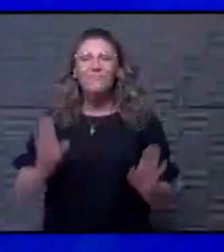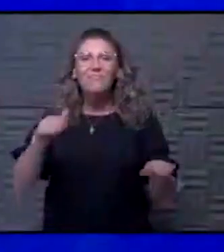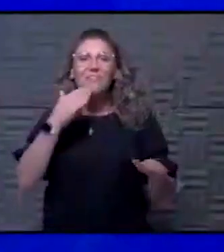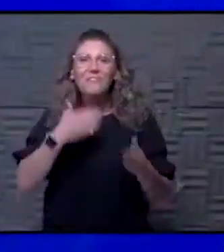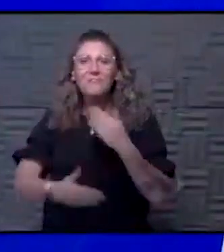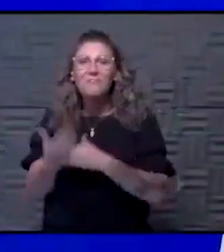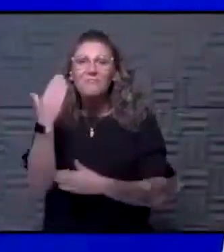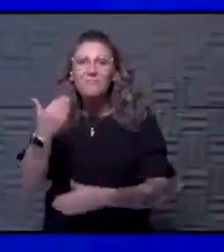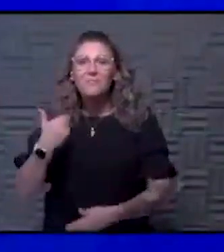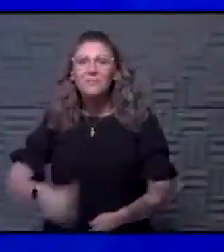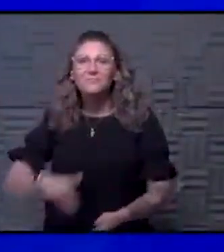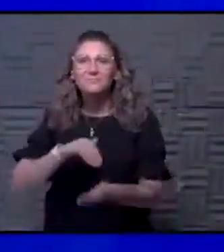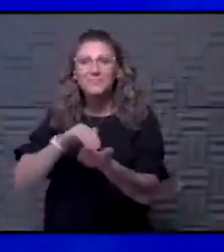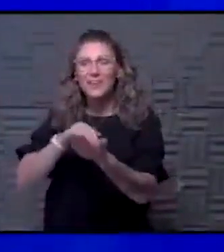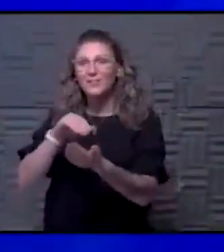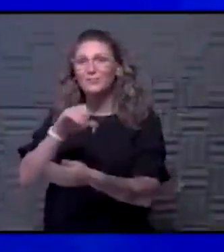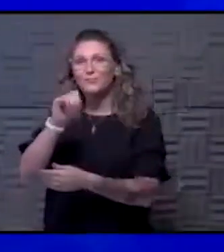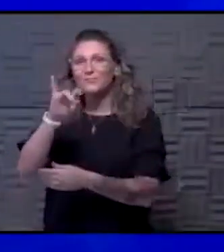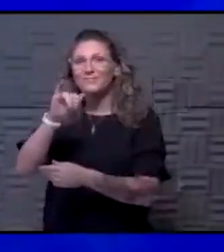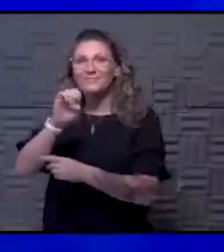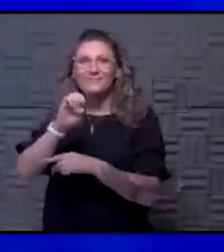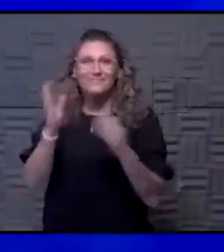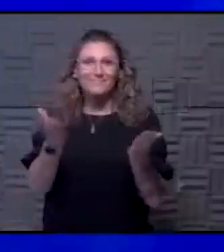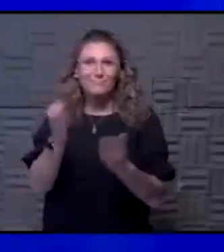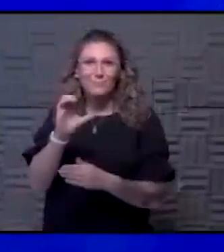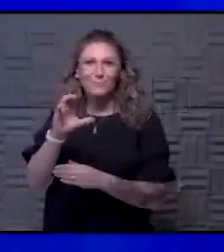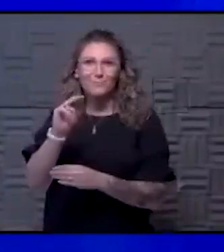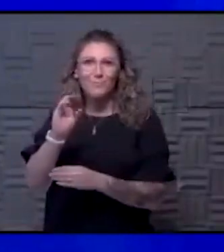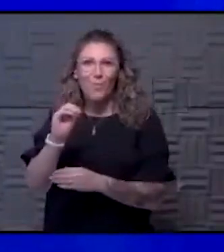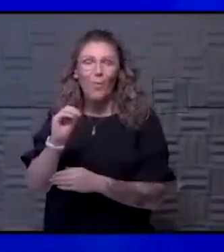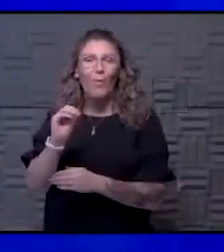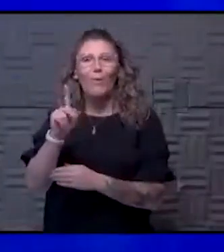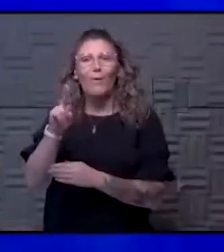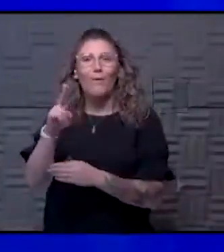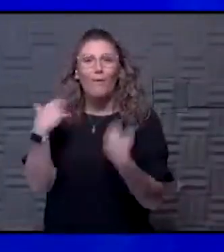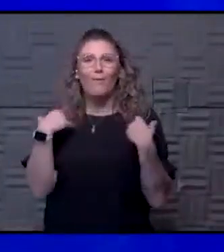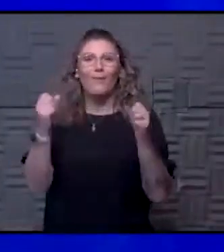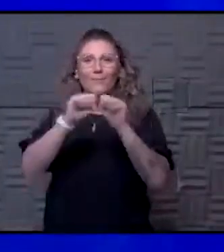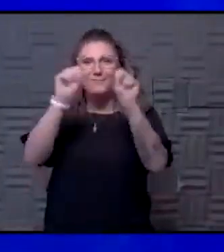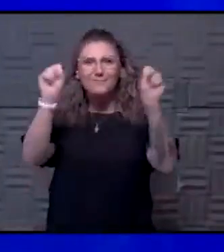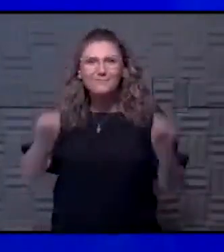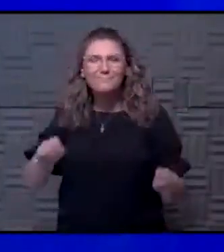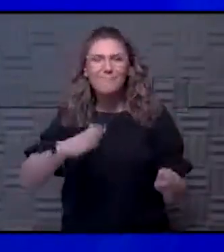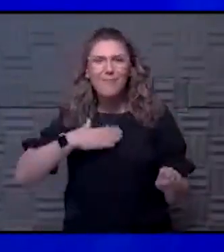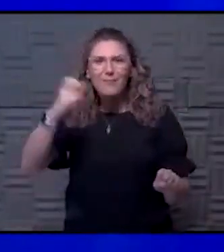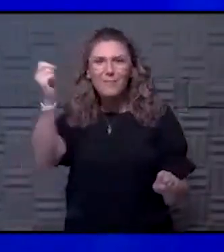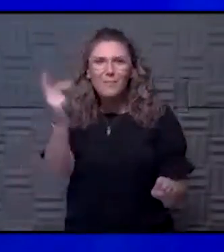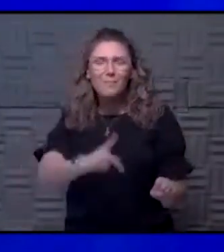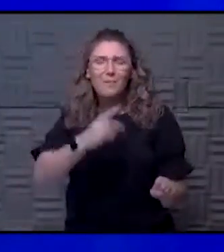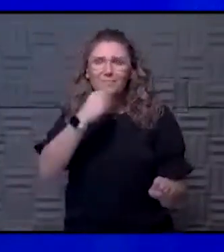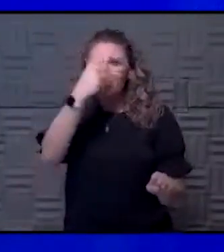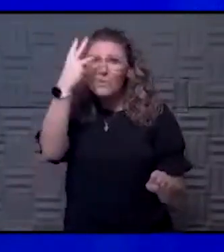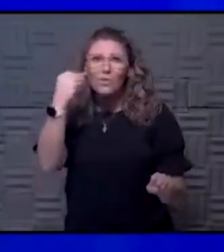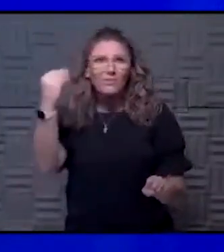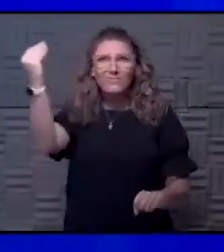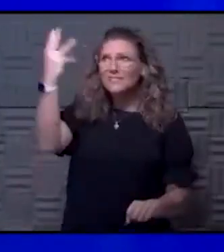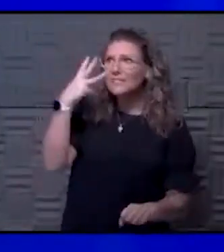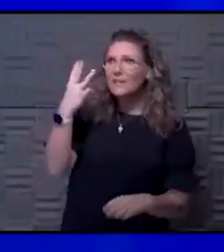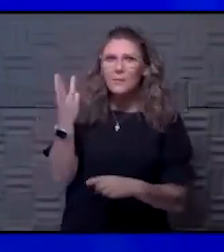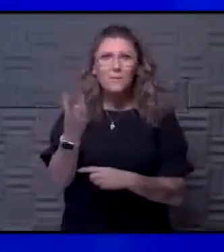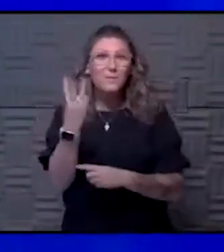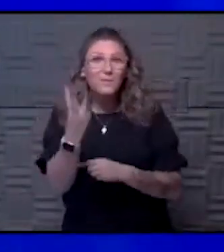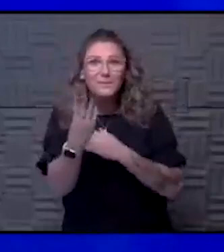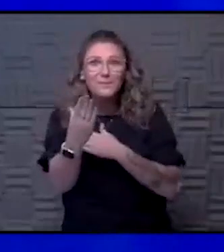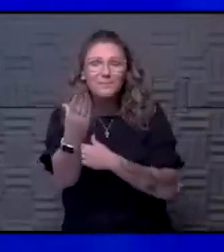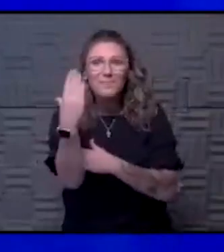Hey, good morning. This is Steve Stites, Chief Medical Officer here at the University of Kansas Health System. Delighted to be back with you on this beautiful, sunny, is it Wednesday morning? It's Wednesday